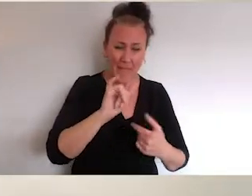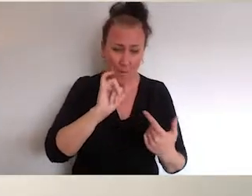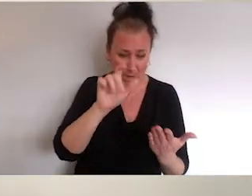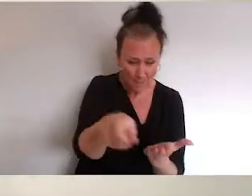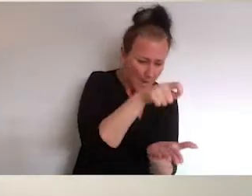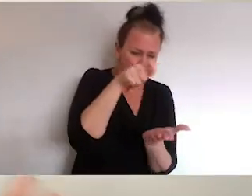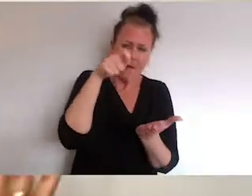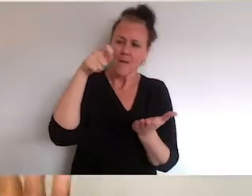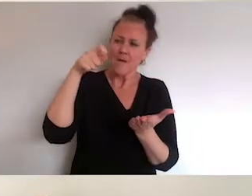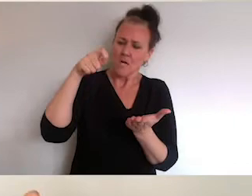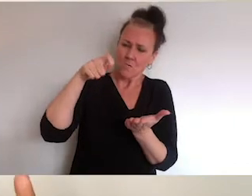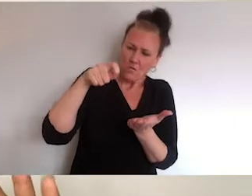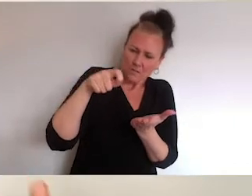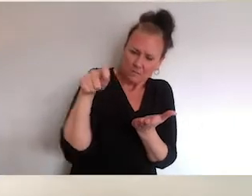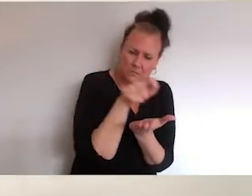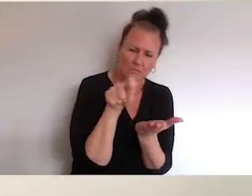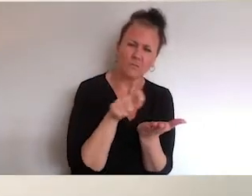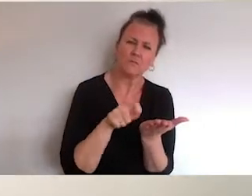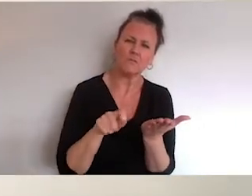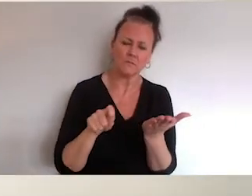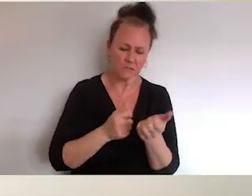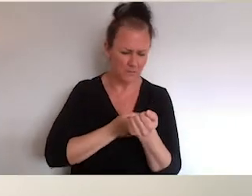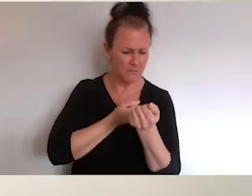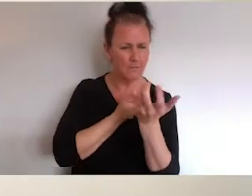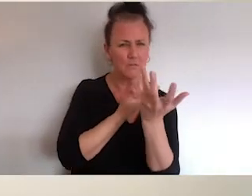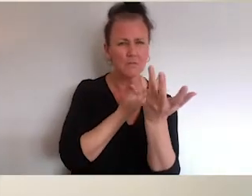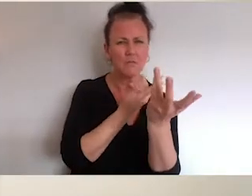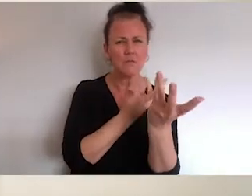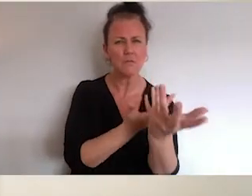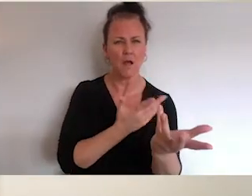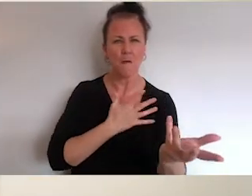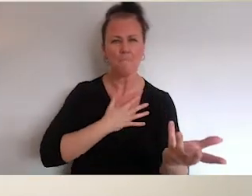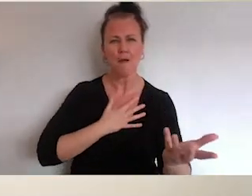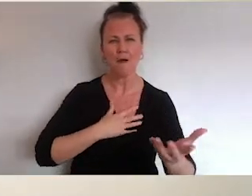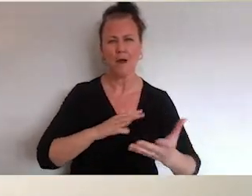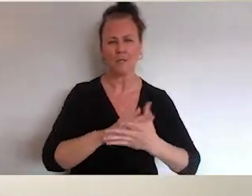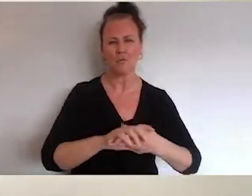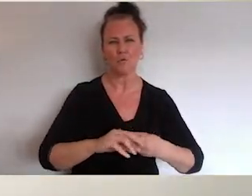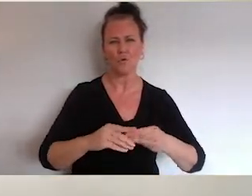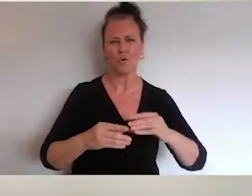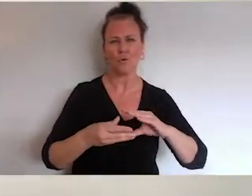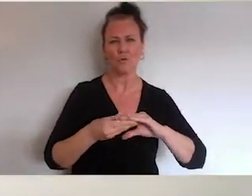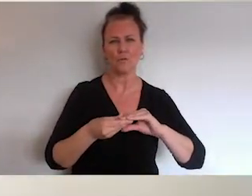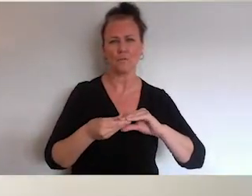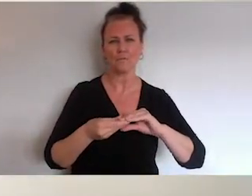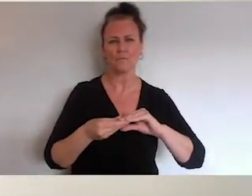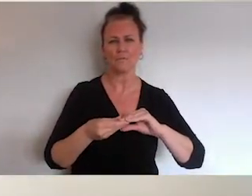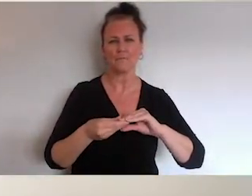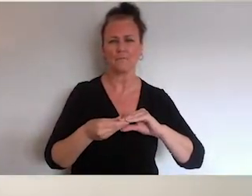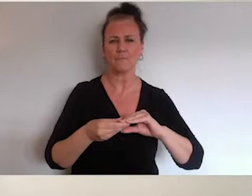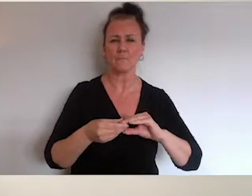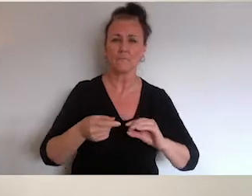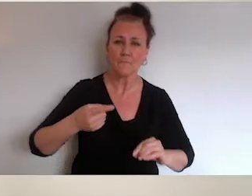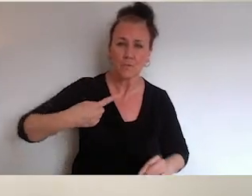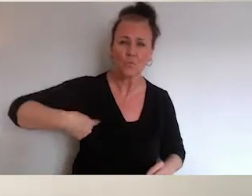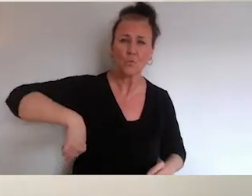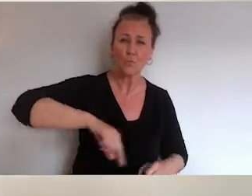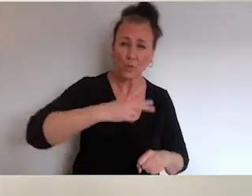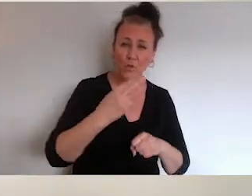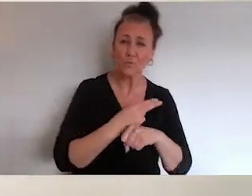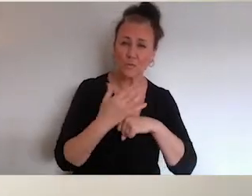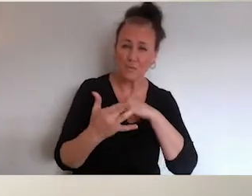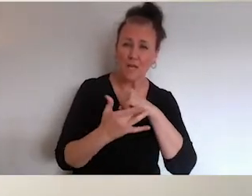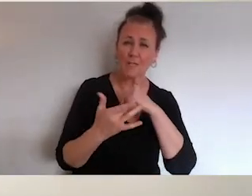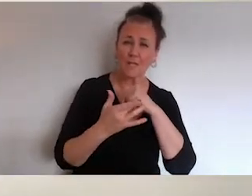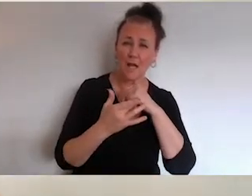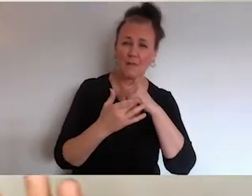after we picked up a pen, we wrote our story. And we used technology to shorten